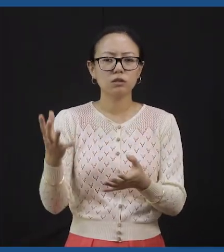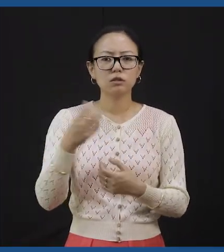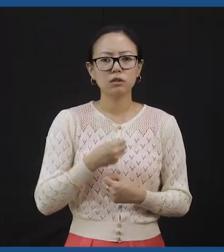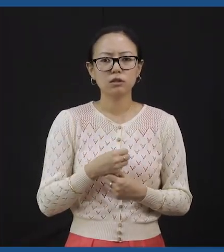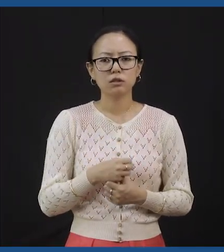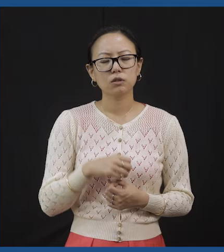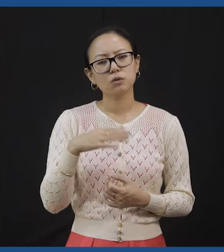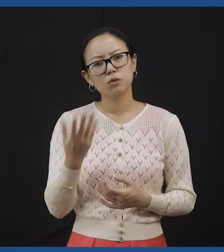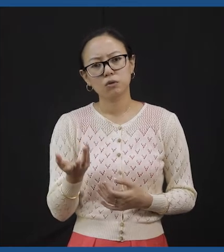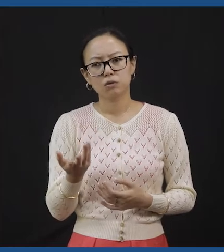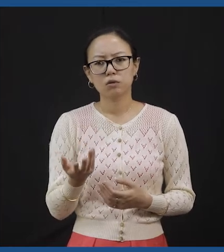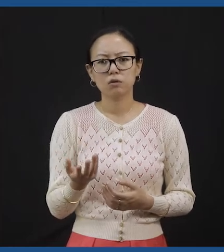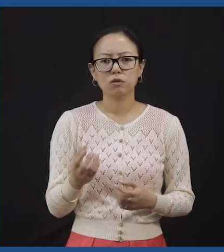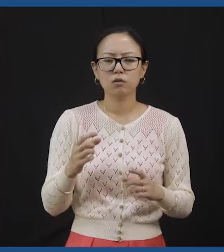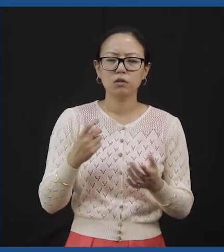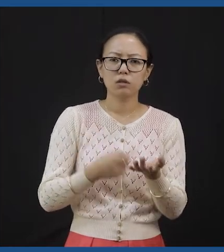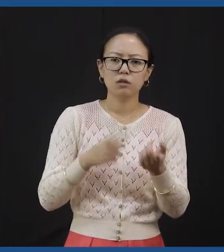borrowing.